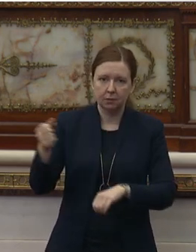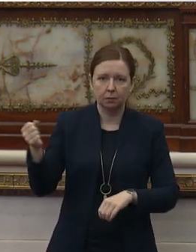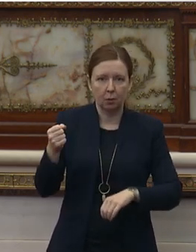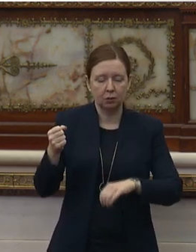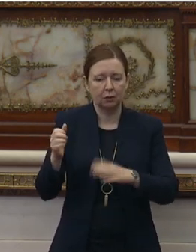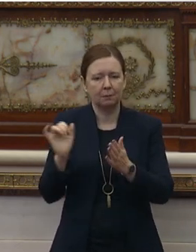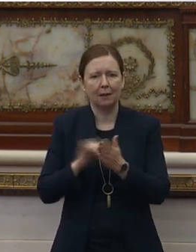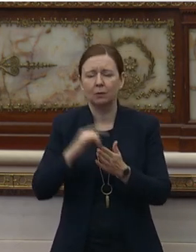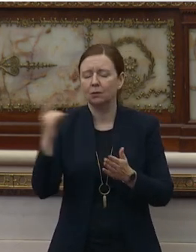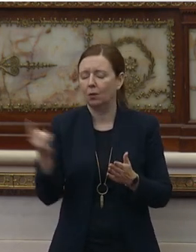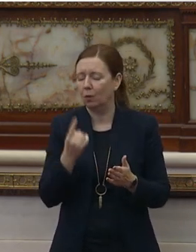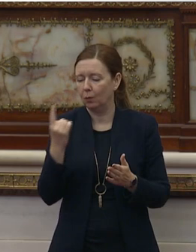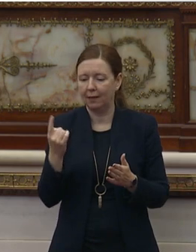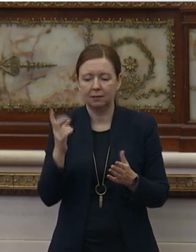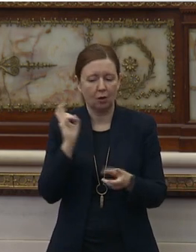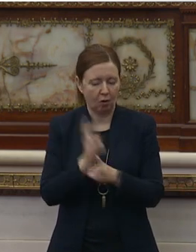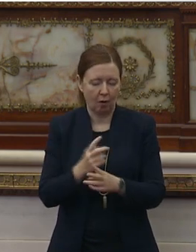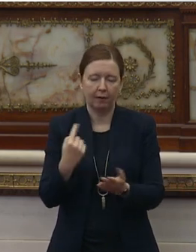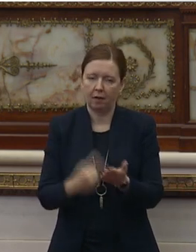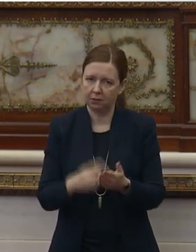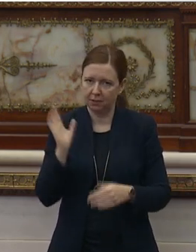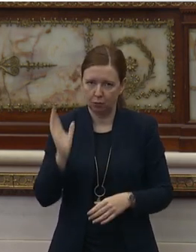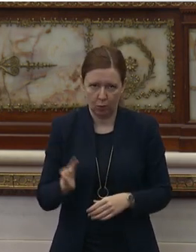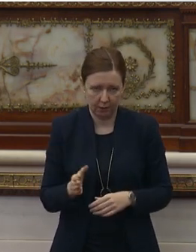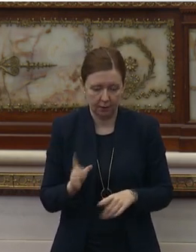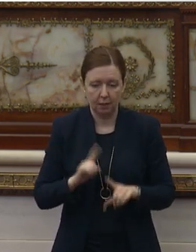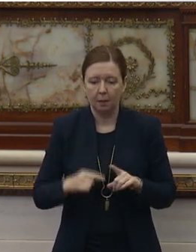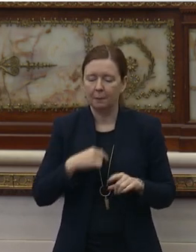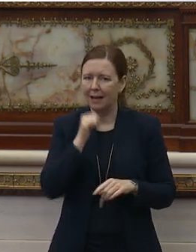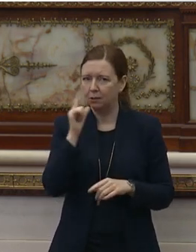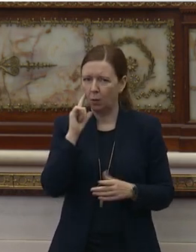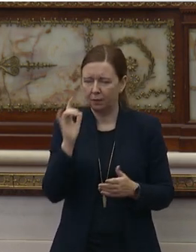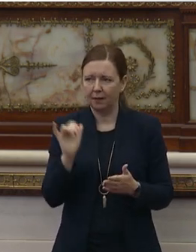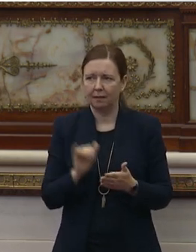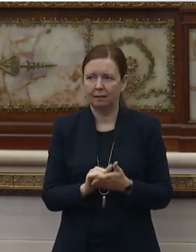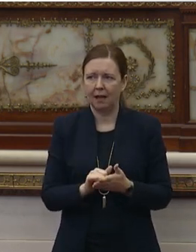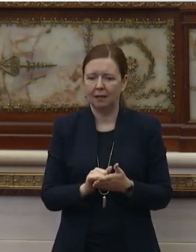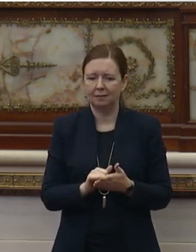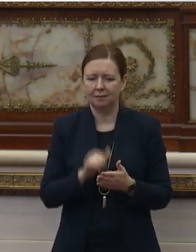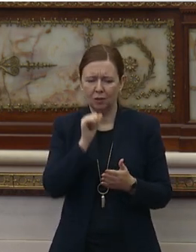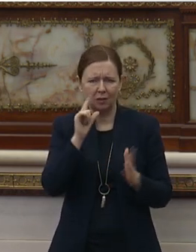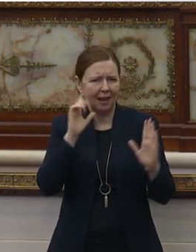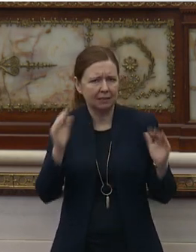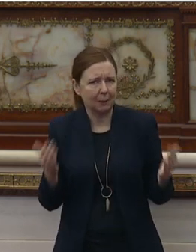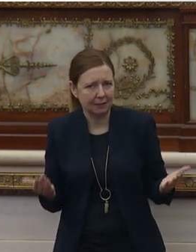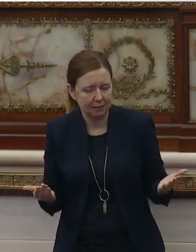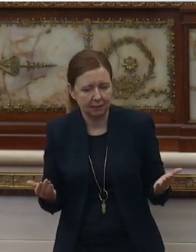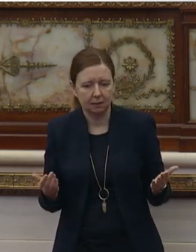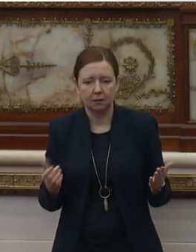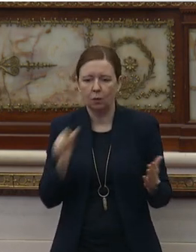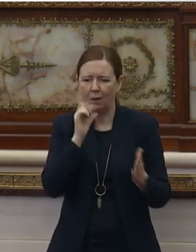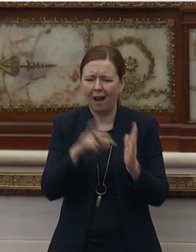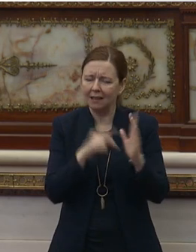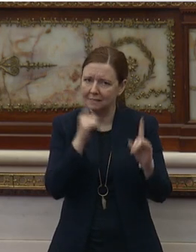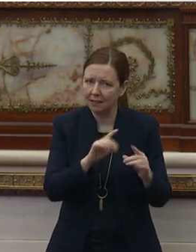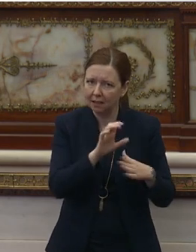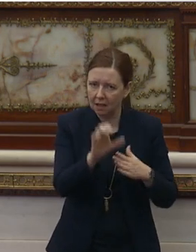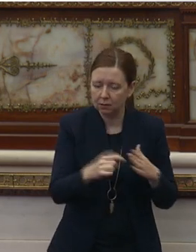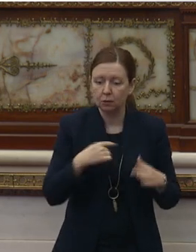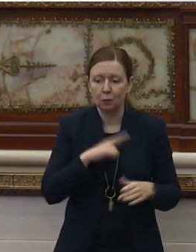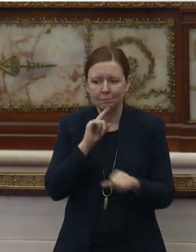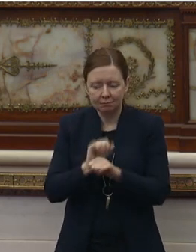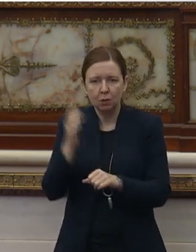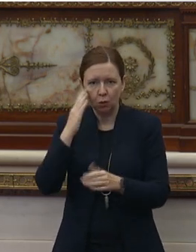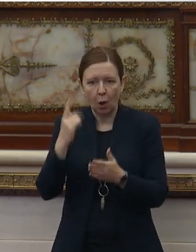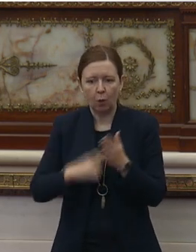This was always going to be a hard conversation. But I don't think that there are unexpected or unintended consequences. We actually